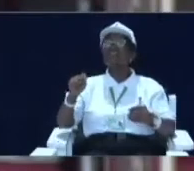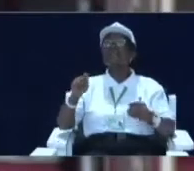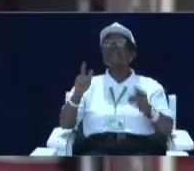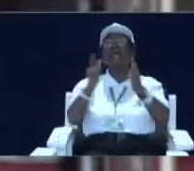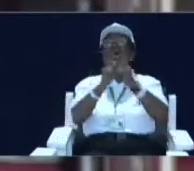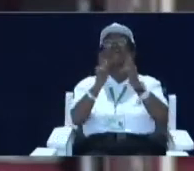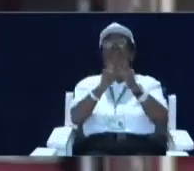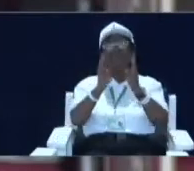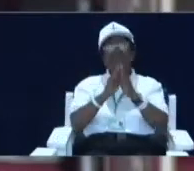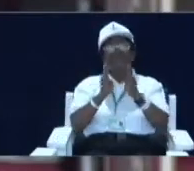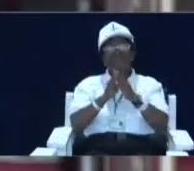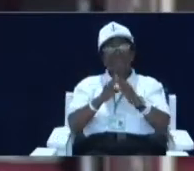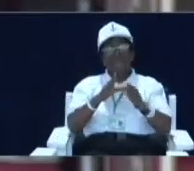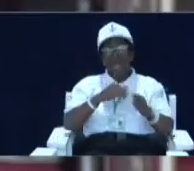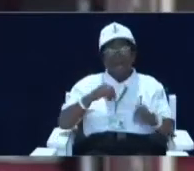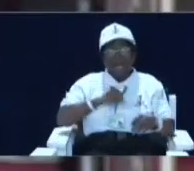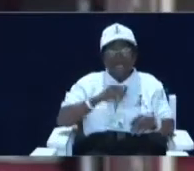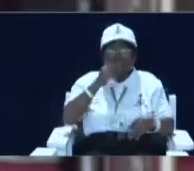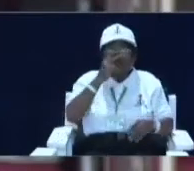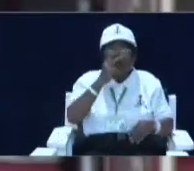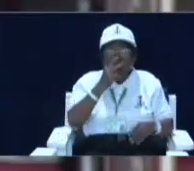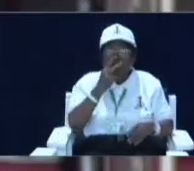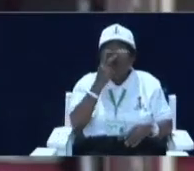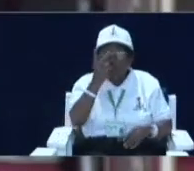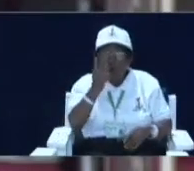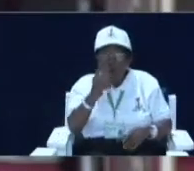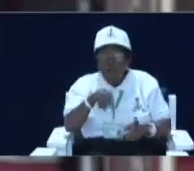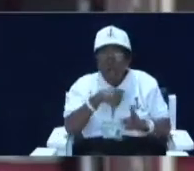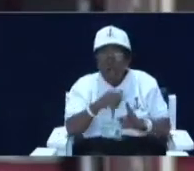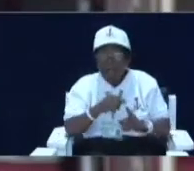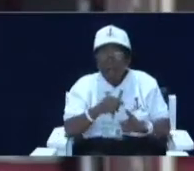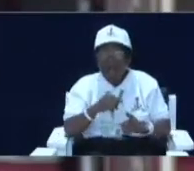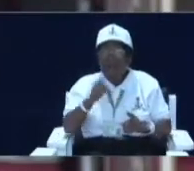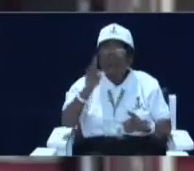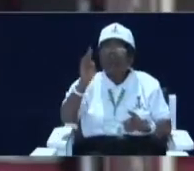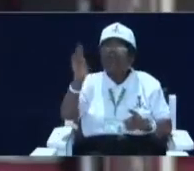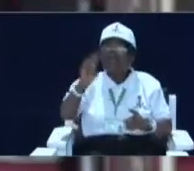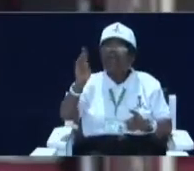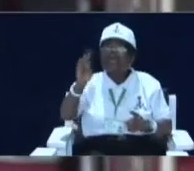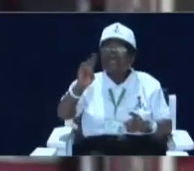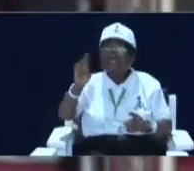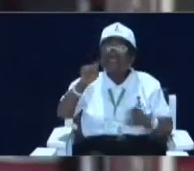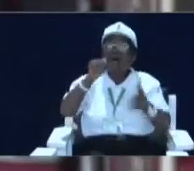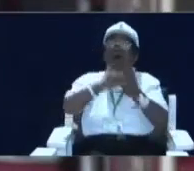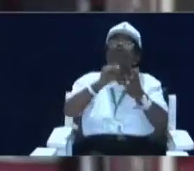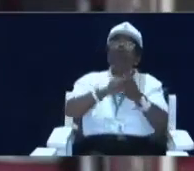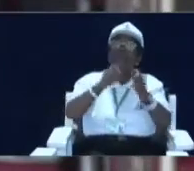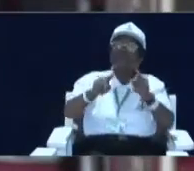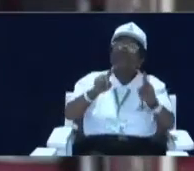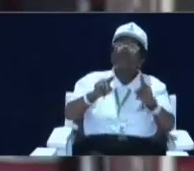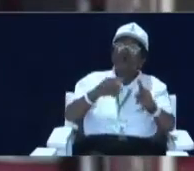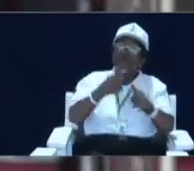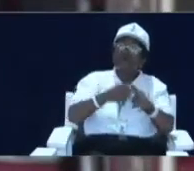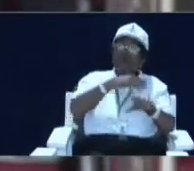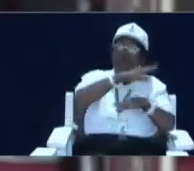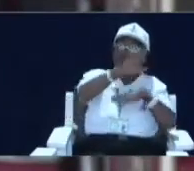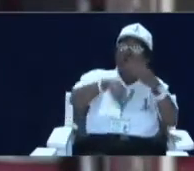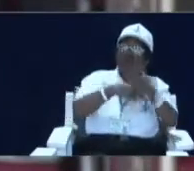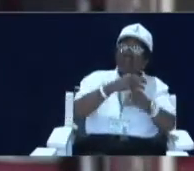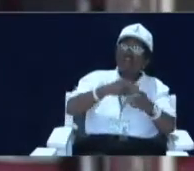about 17,000 people from all over the world in one place.